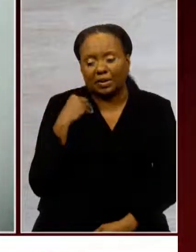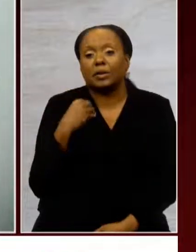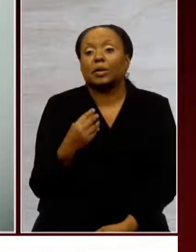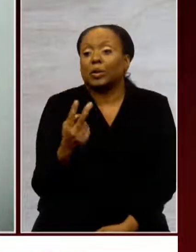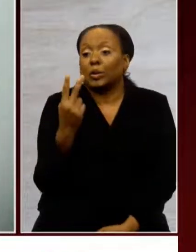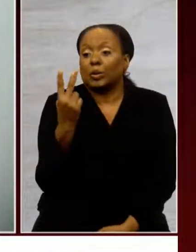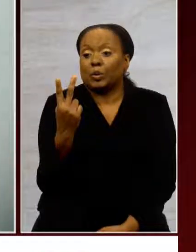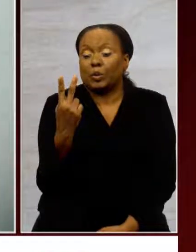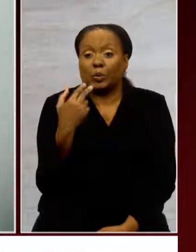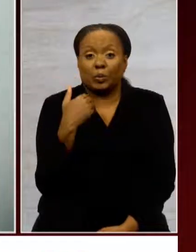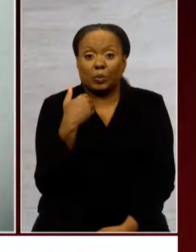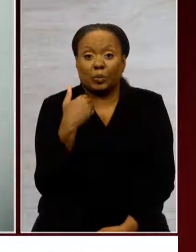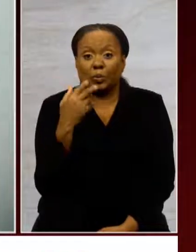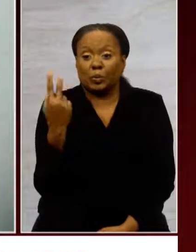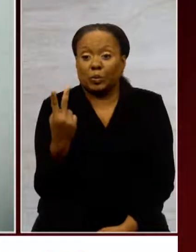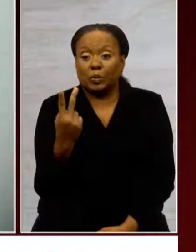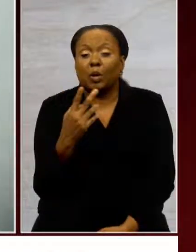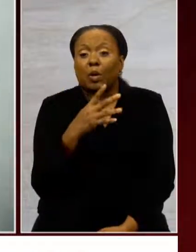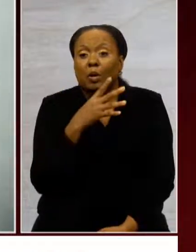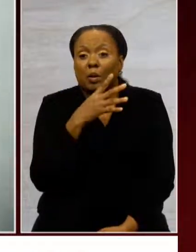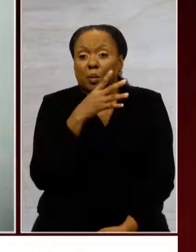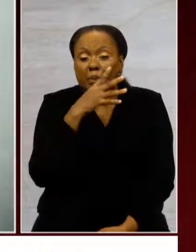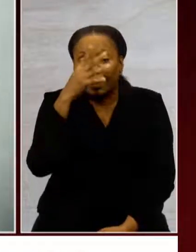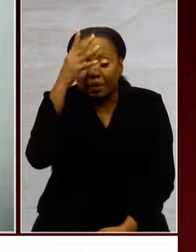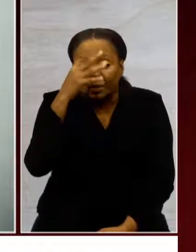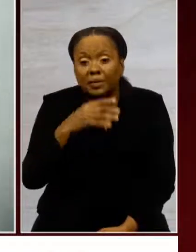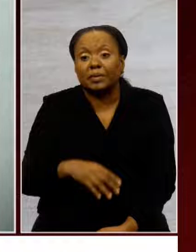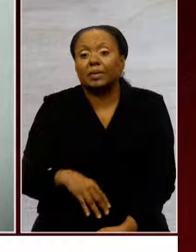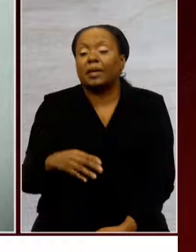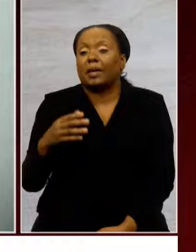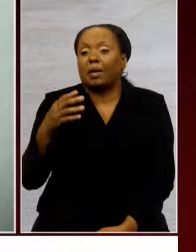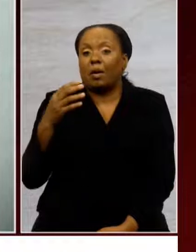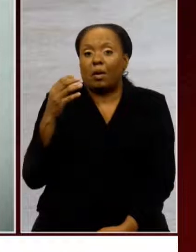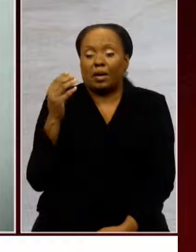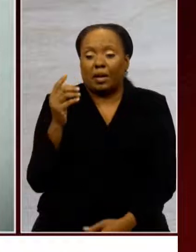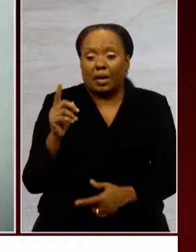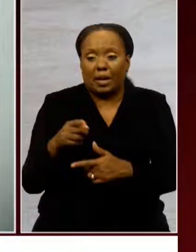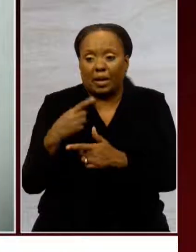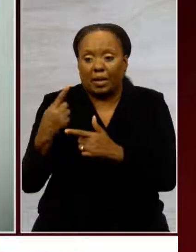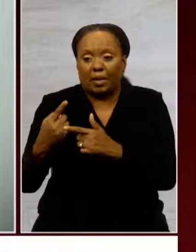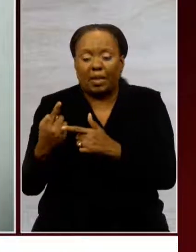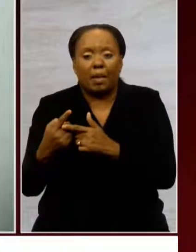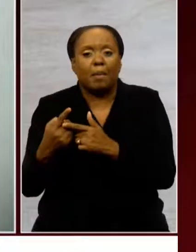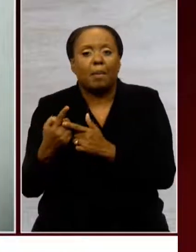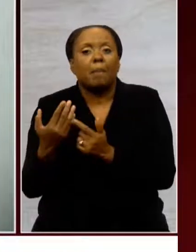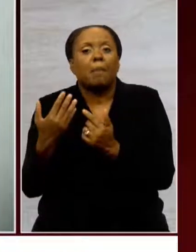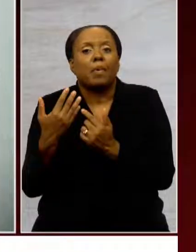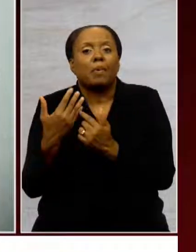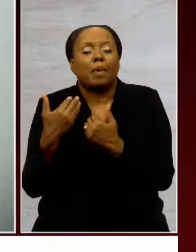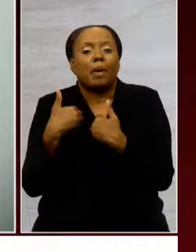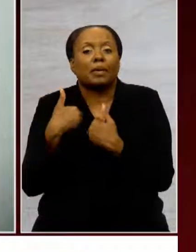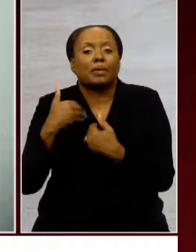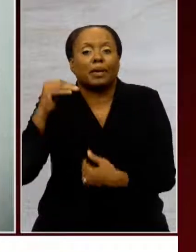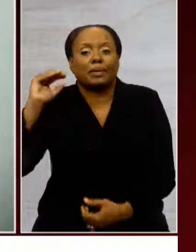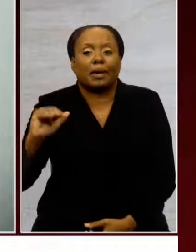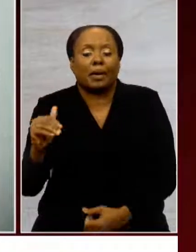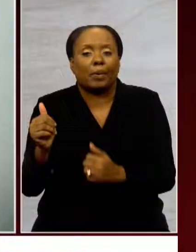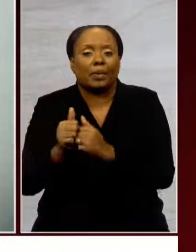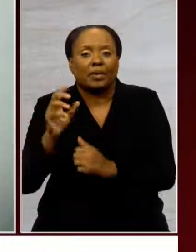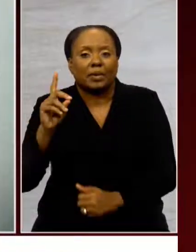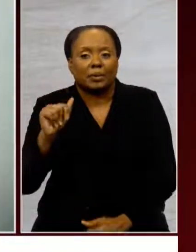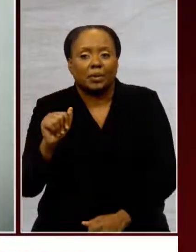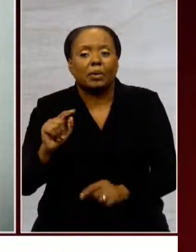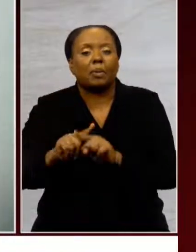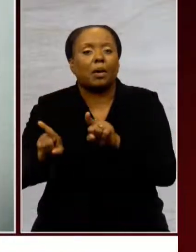of children with disabilities. The third, she is a parent of a person with a disability, but she's also involved